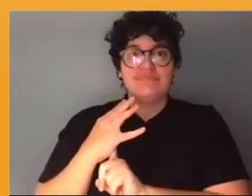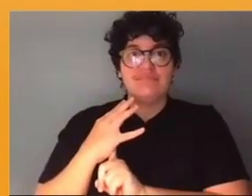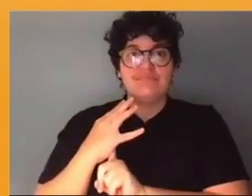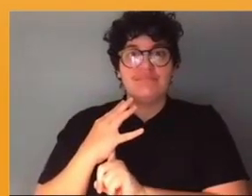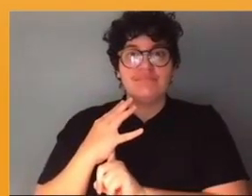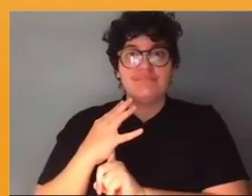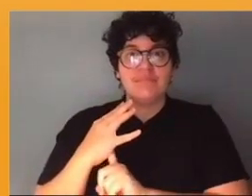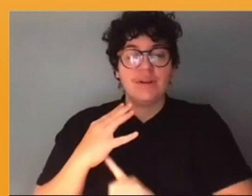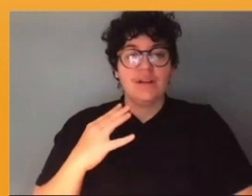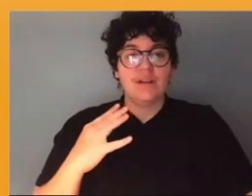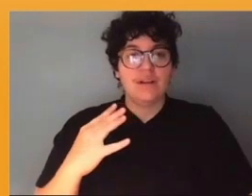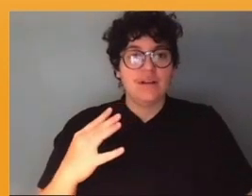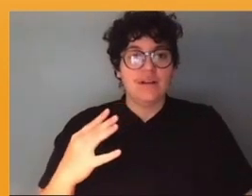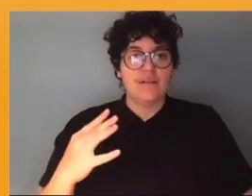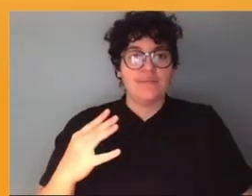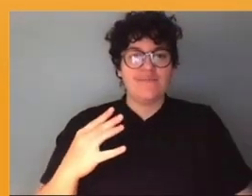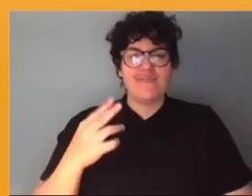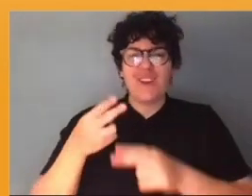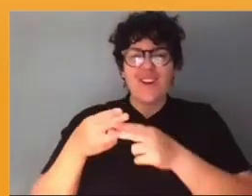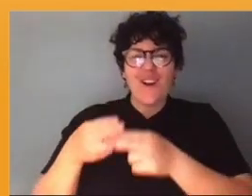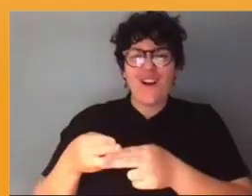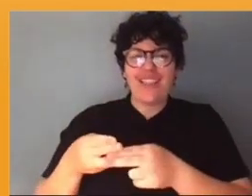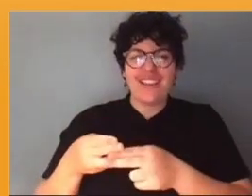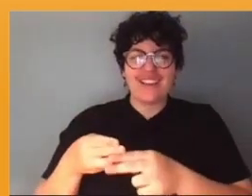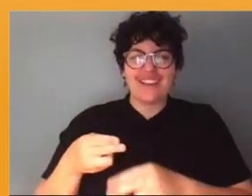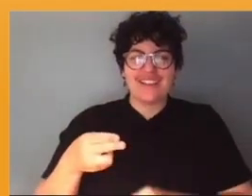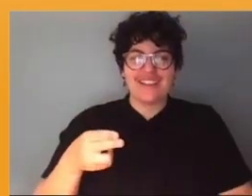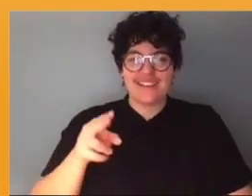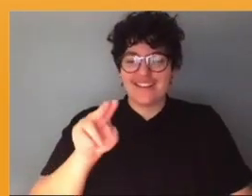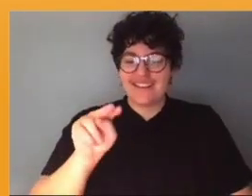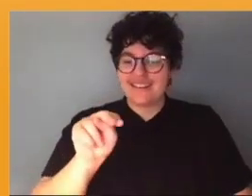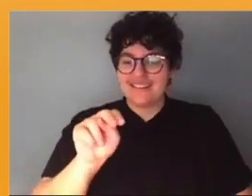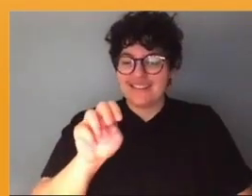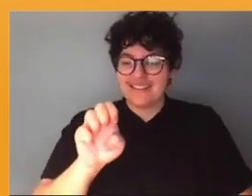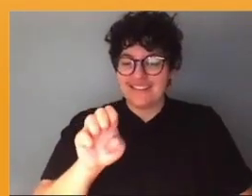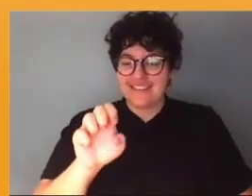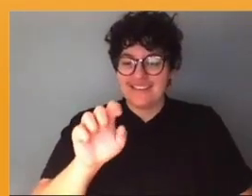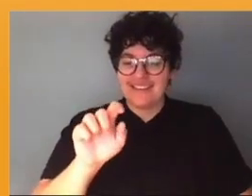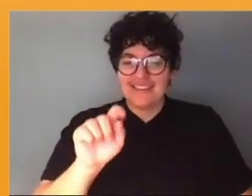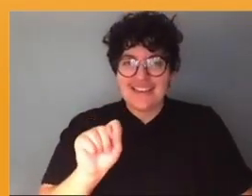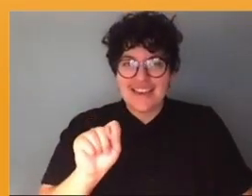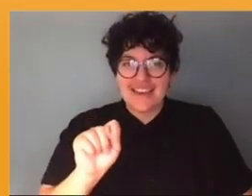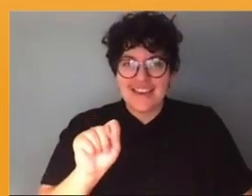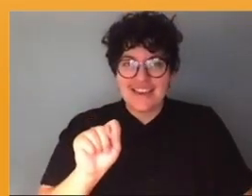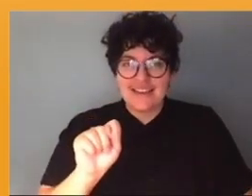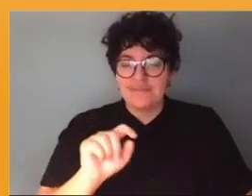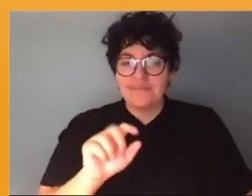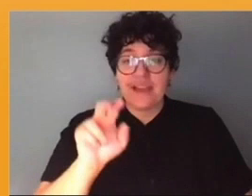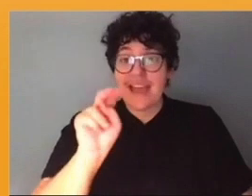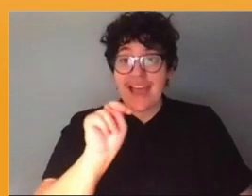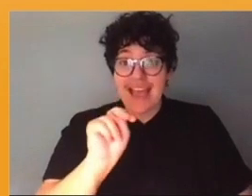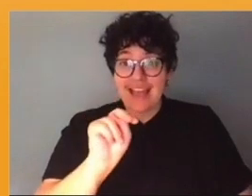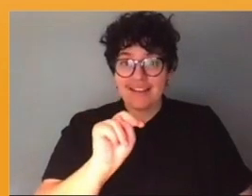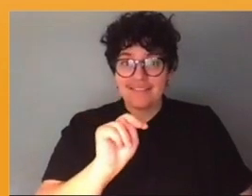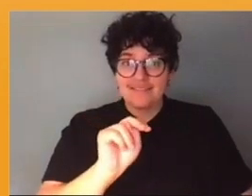it, you feel the netsu. Netsu is